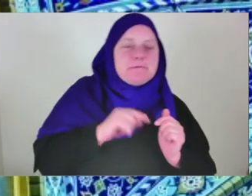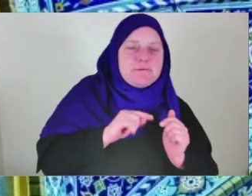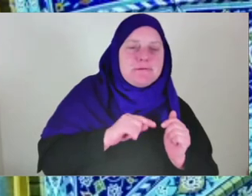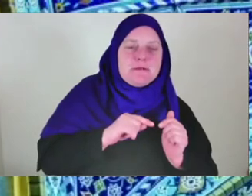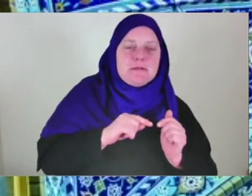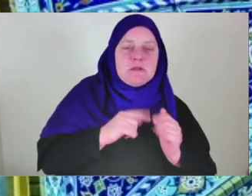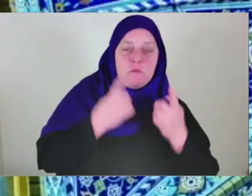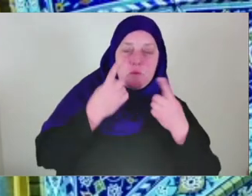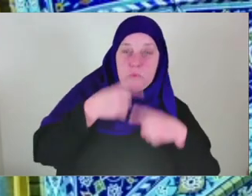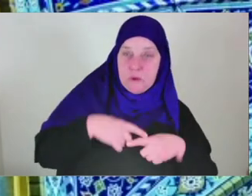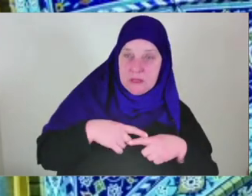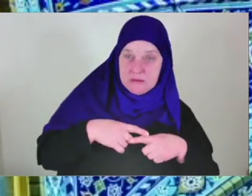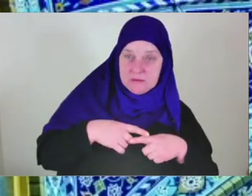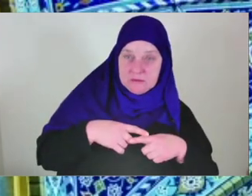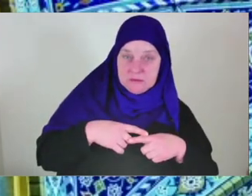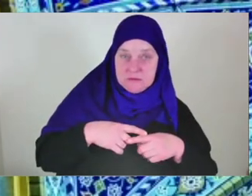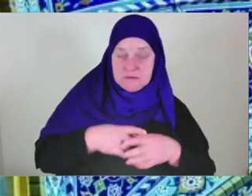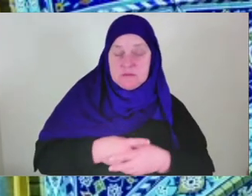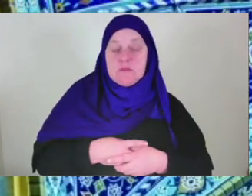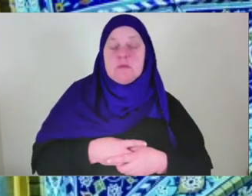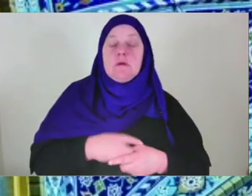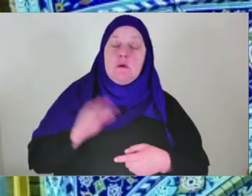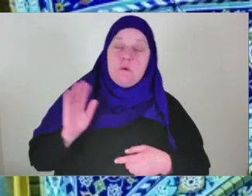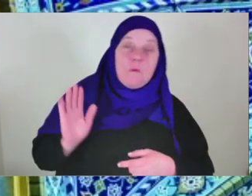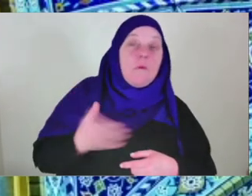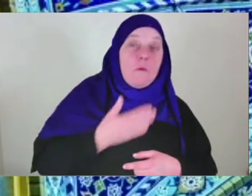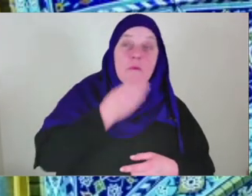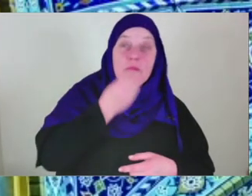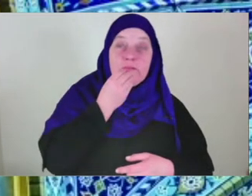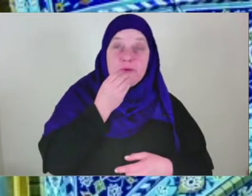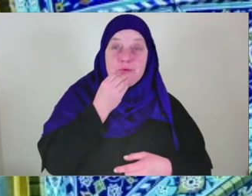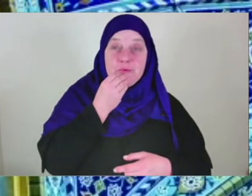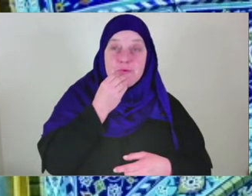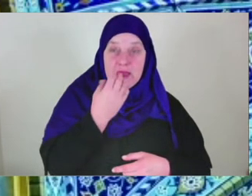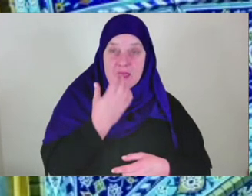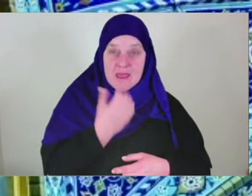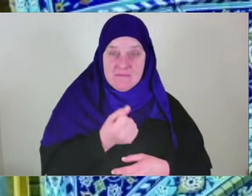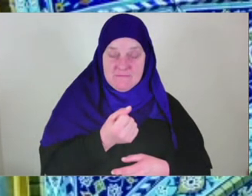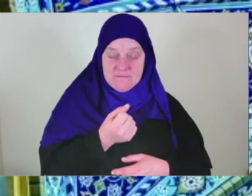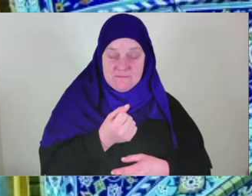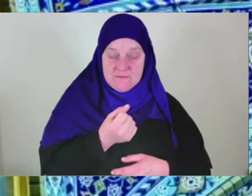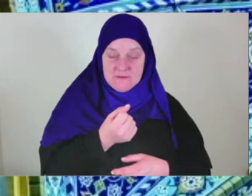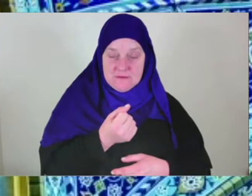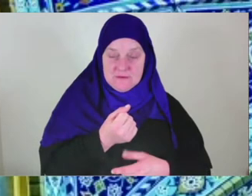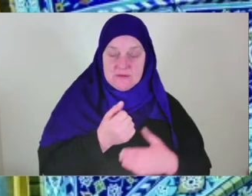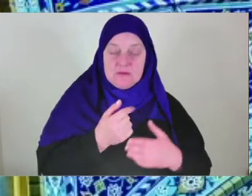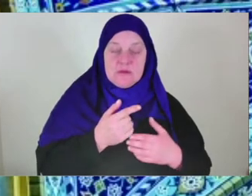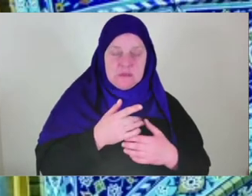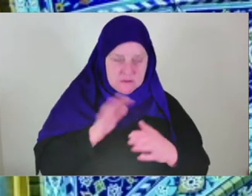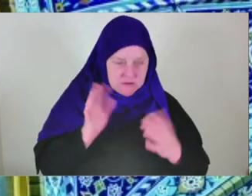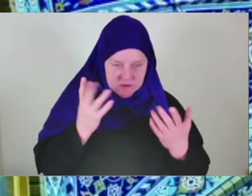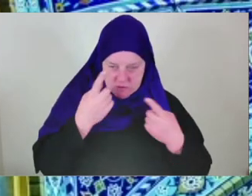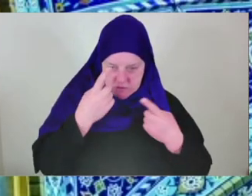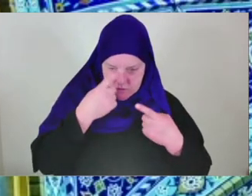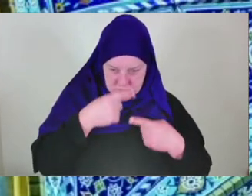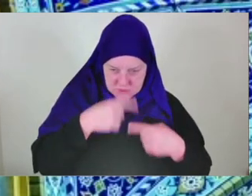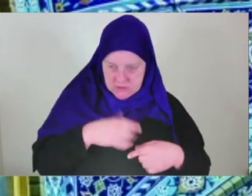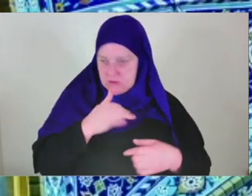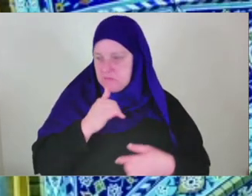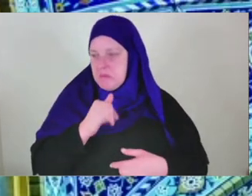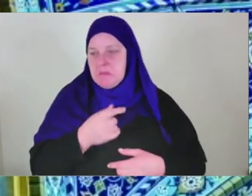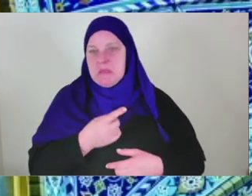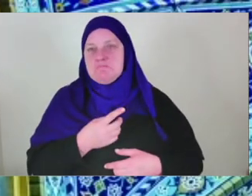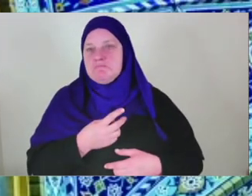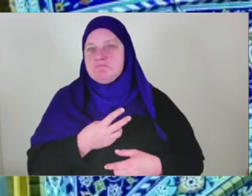to estimate the value of all the food items that I have and then deduct 20% of it as the khums of the